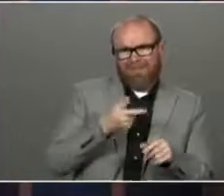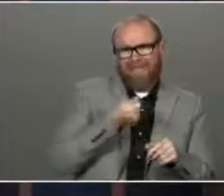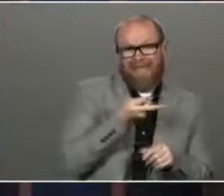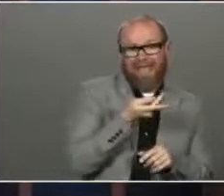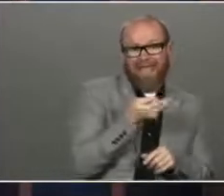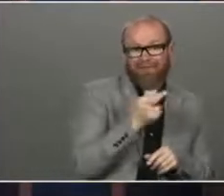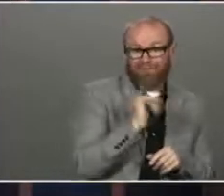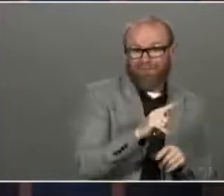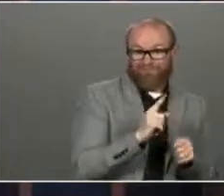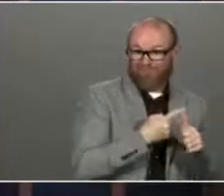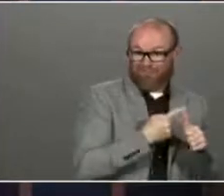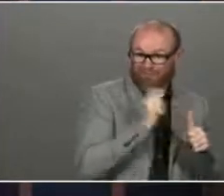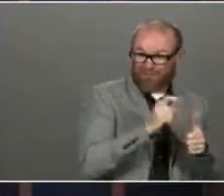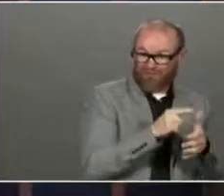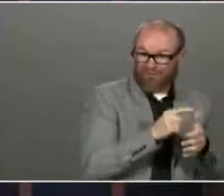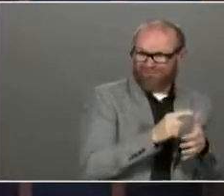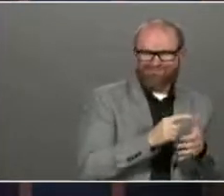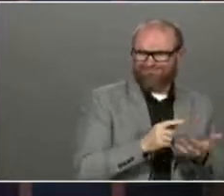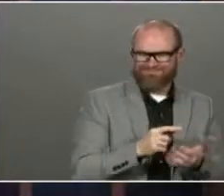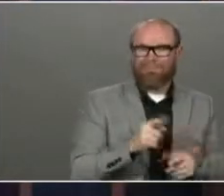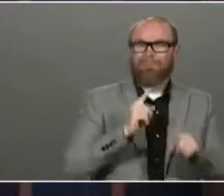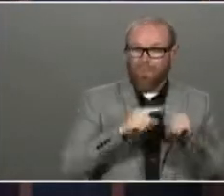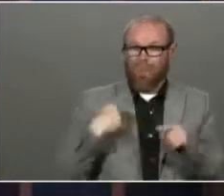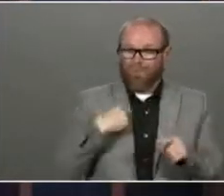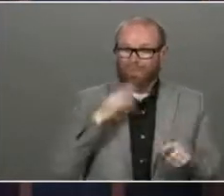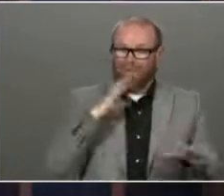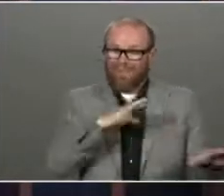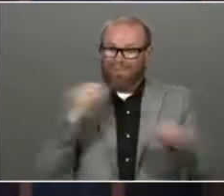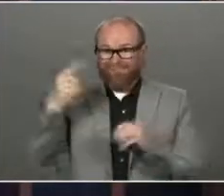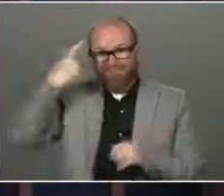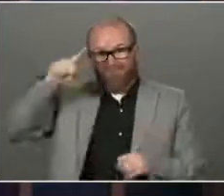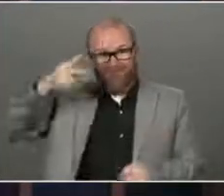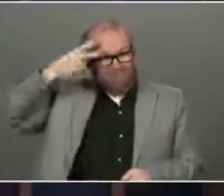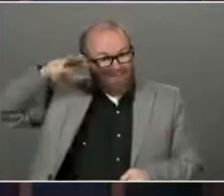pasó a esta semana. Entonces salimos para México.